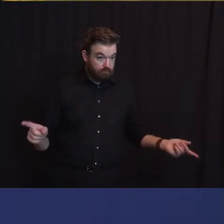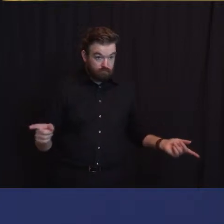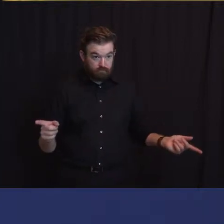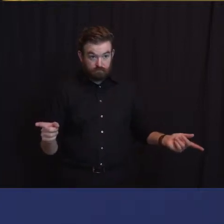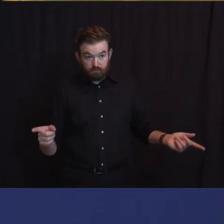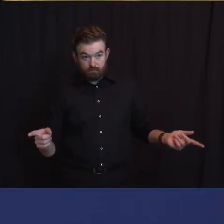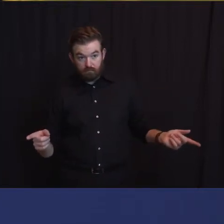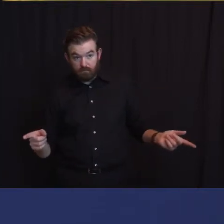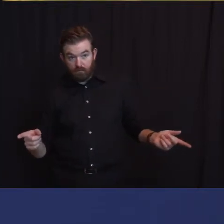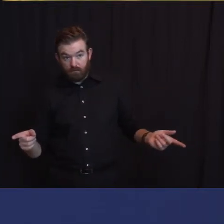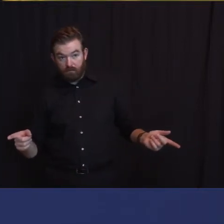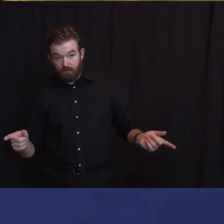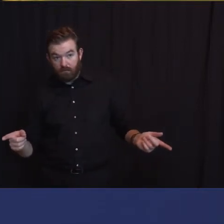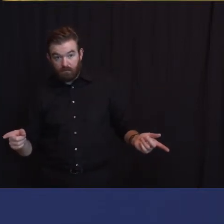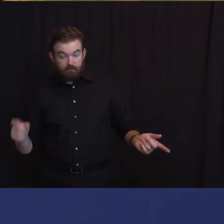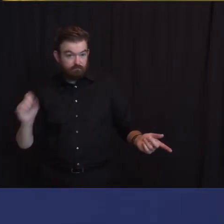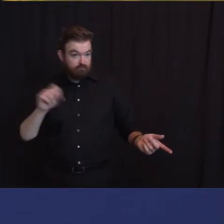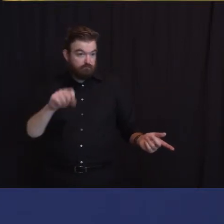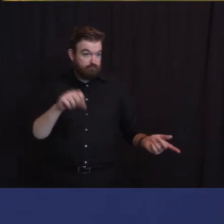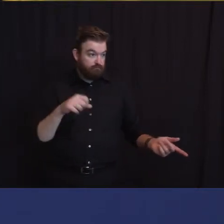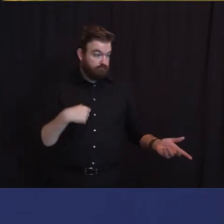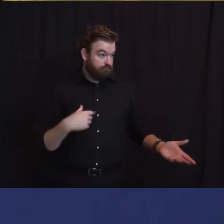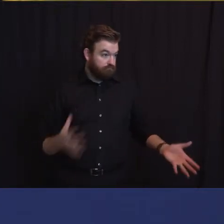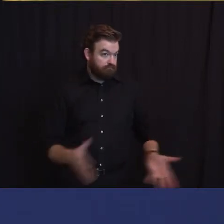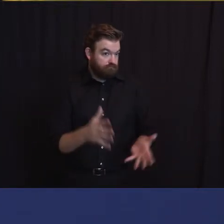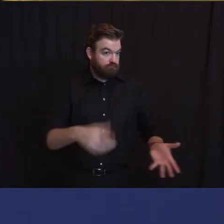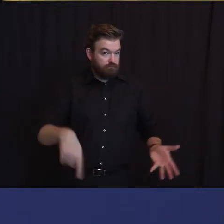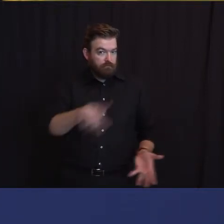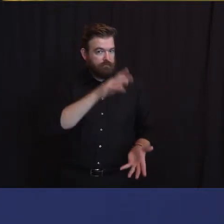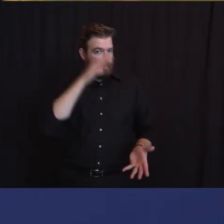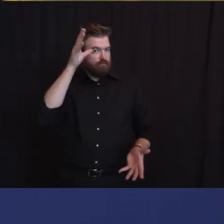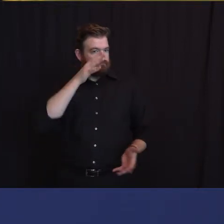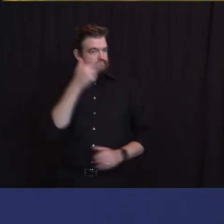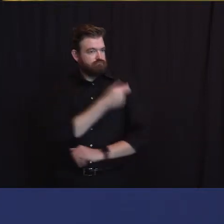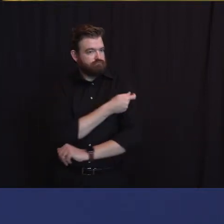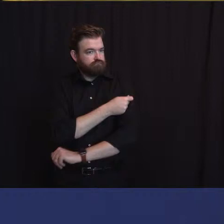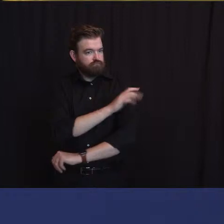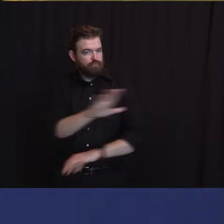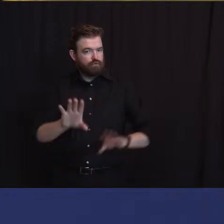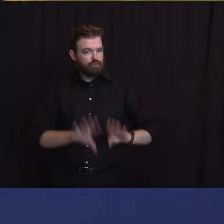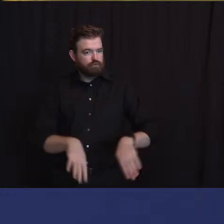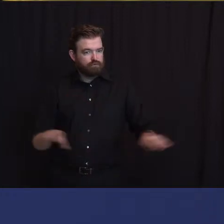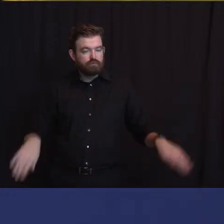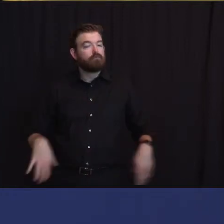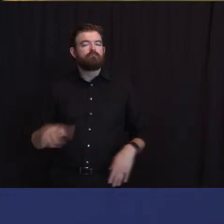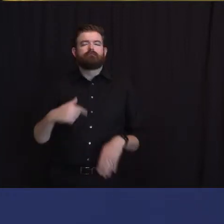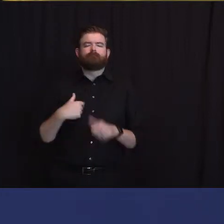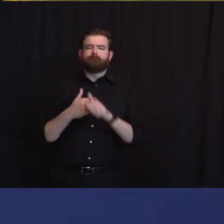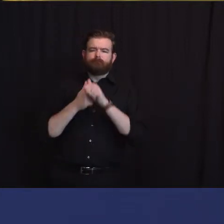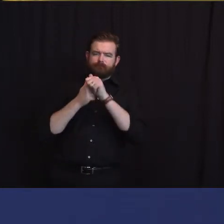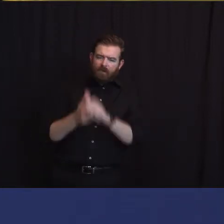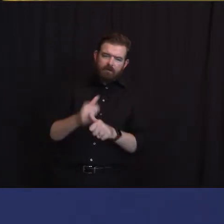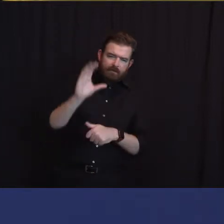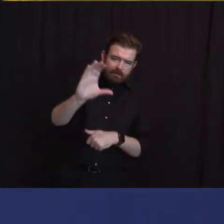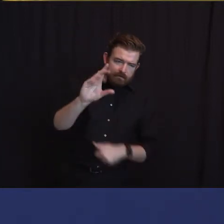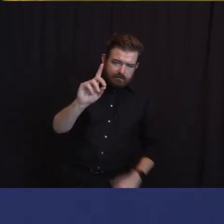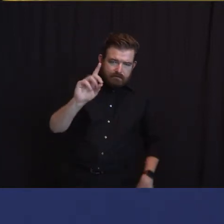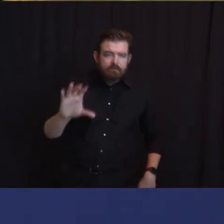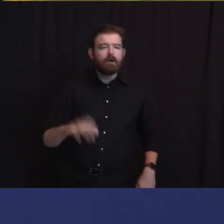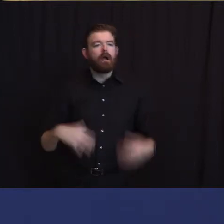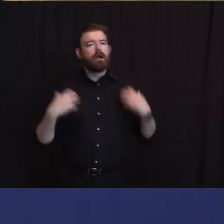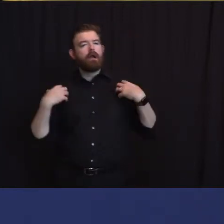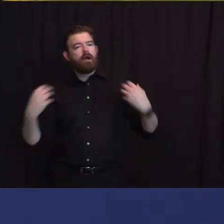it's basically following the guidance from the health professionals, from the CDC. What's the safest, most responsible way we